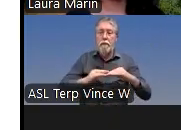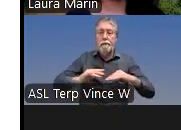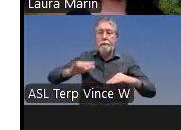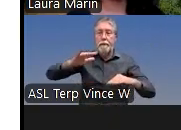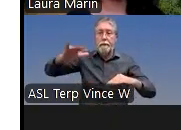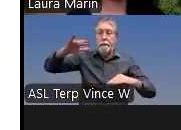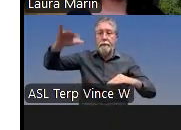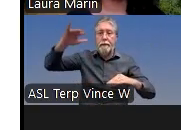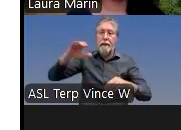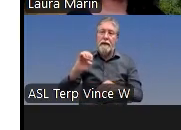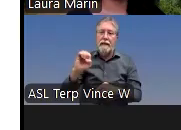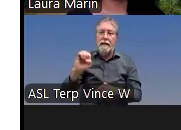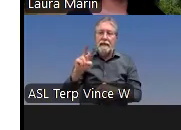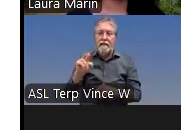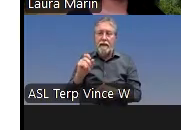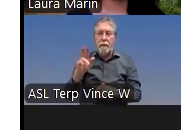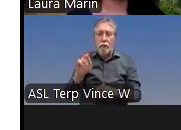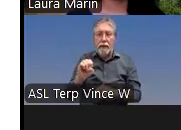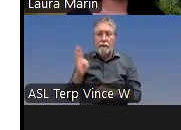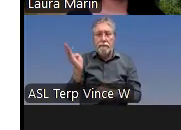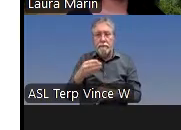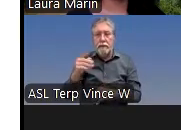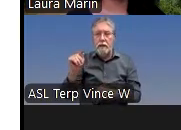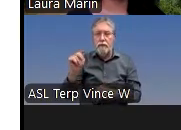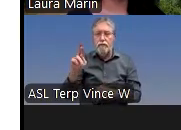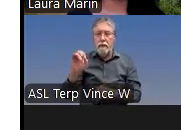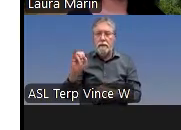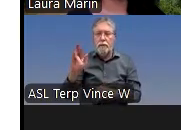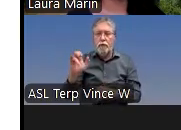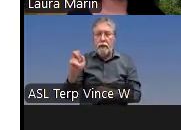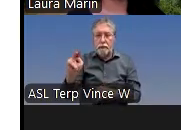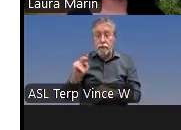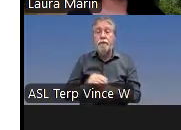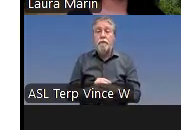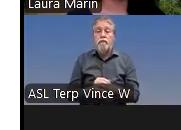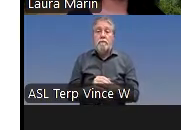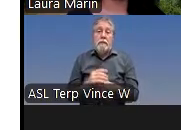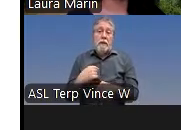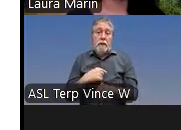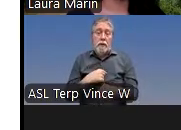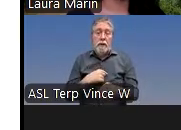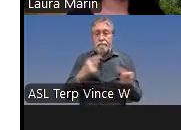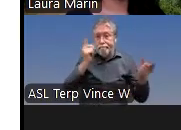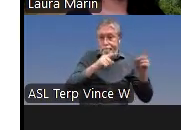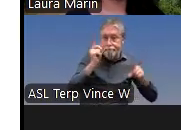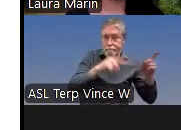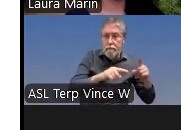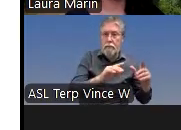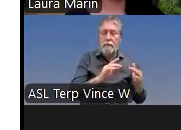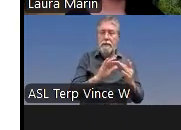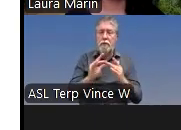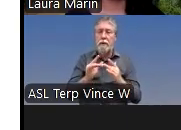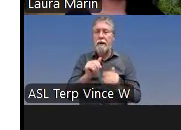we cooperate with a bunch of different similar type state mesonet type networks, including the Ag Weather